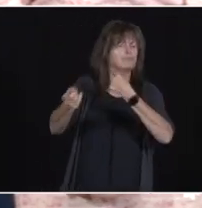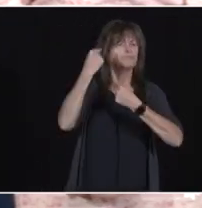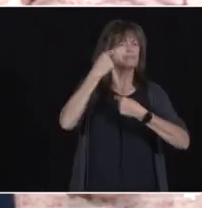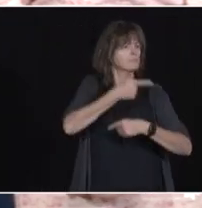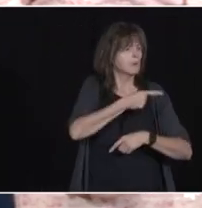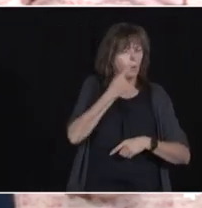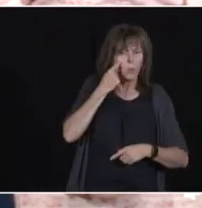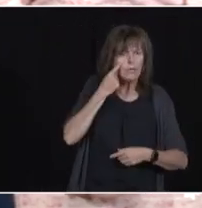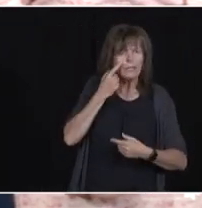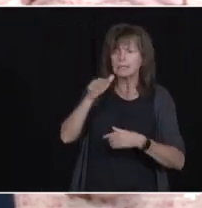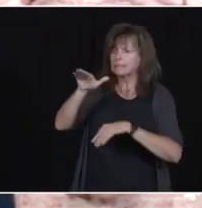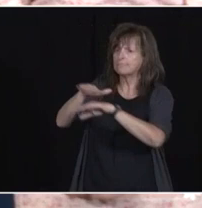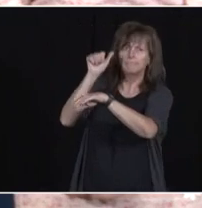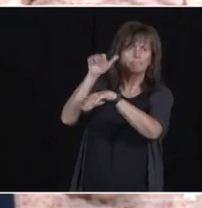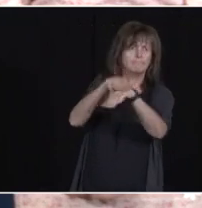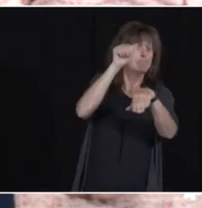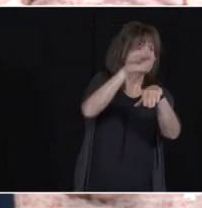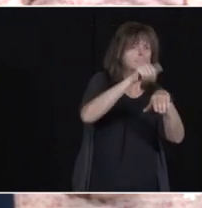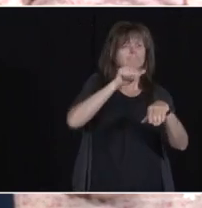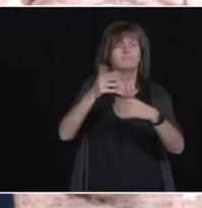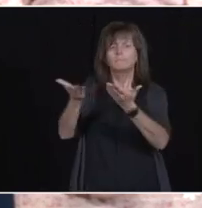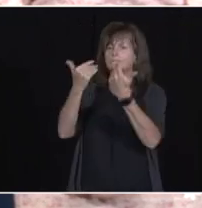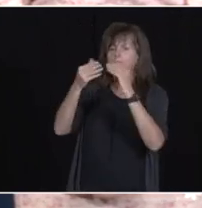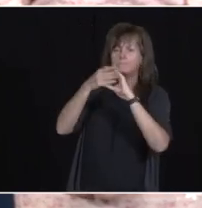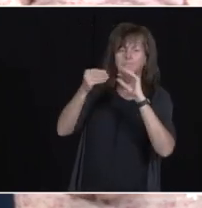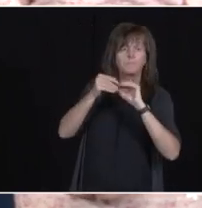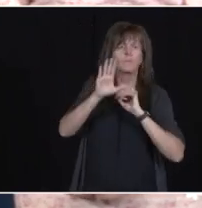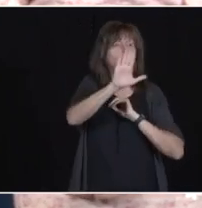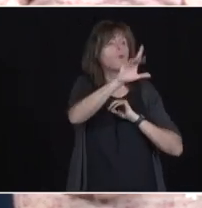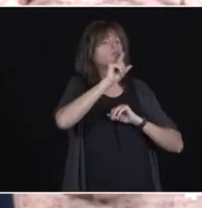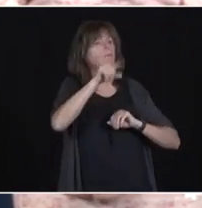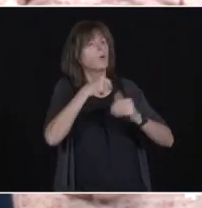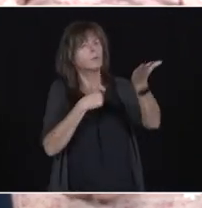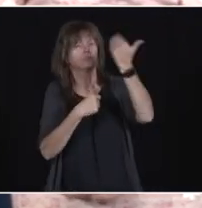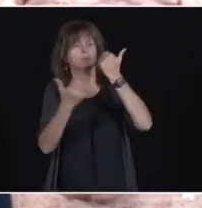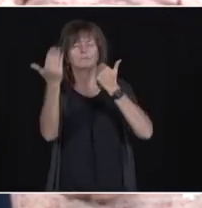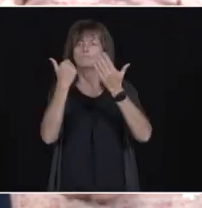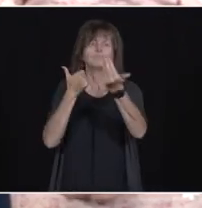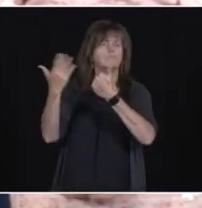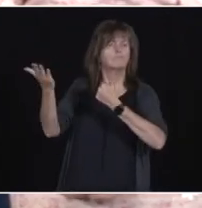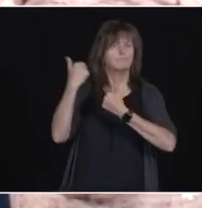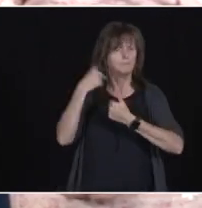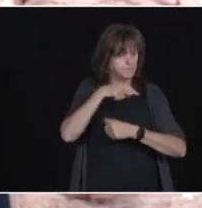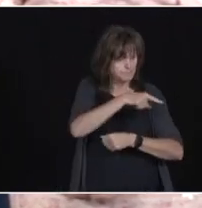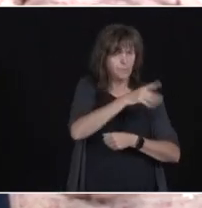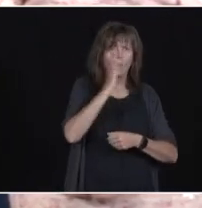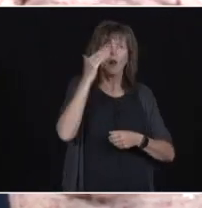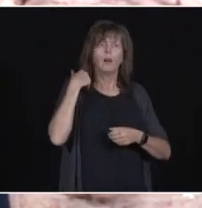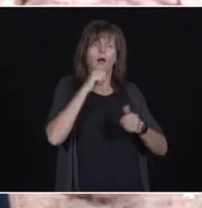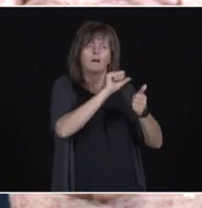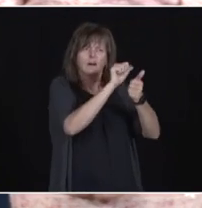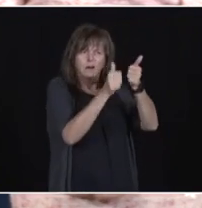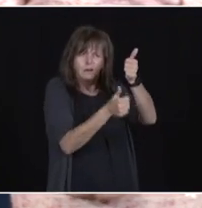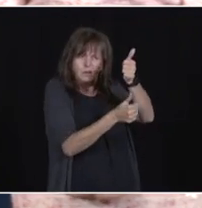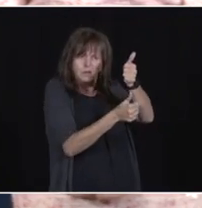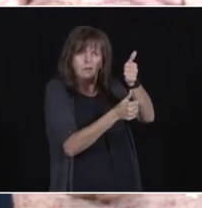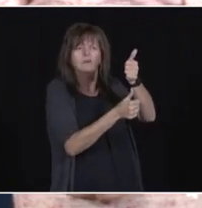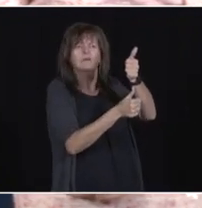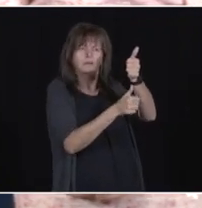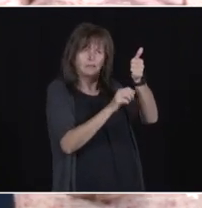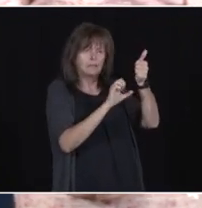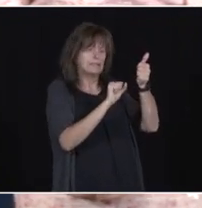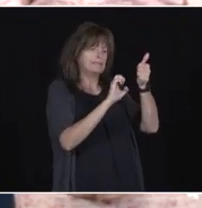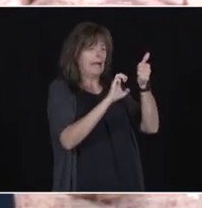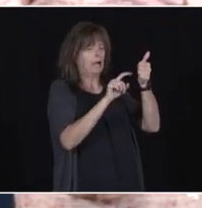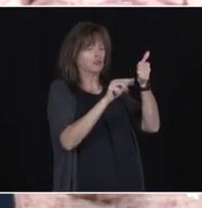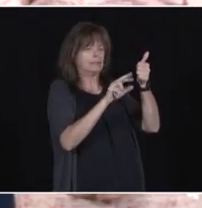their avail, they will have the secretariat to support them in this from the Ontario Public Service. And so we are